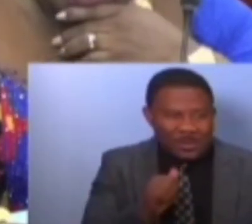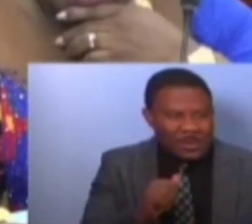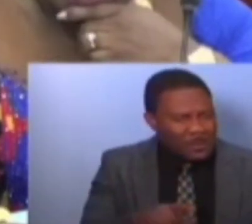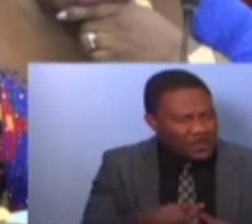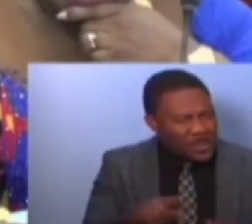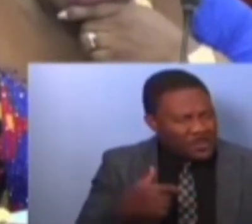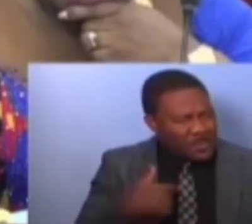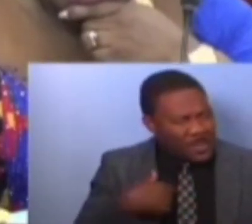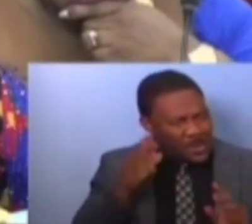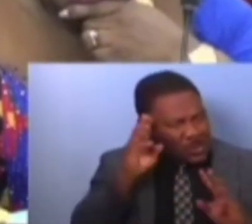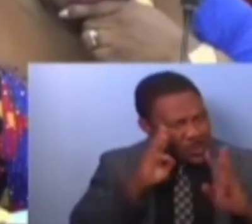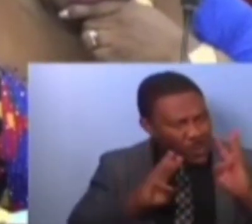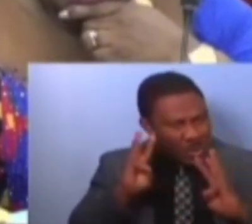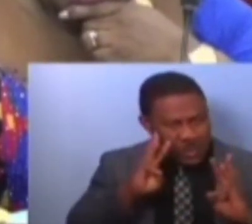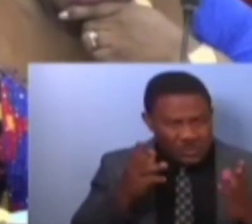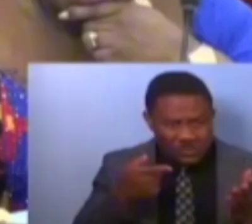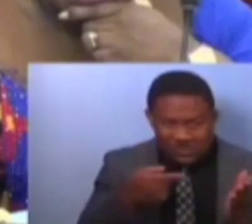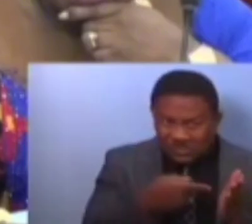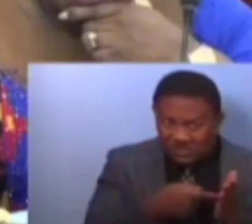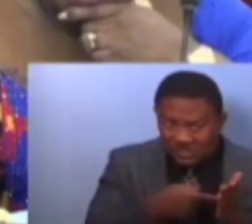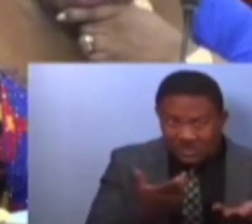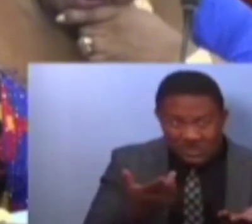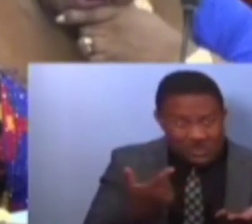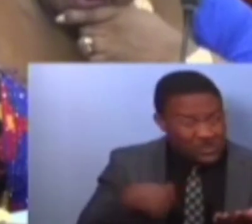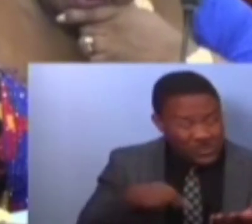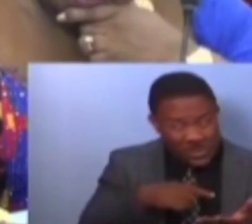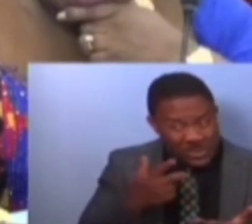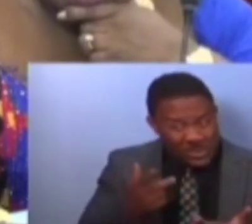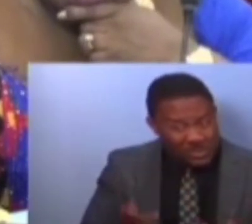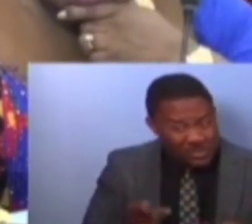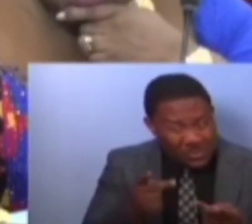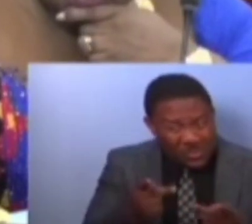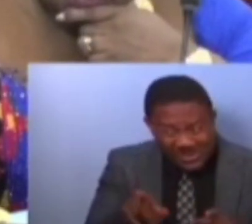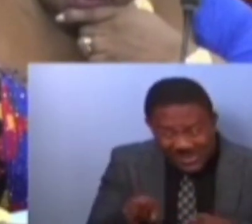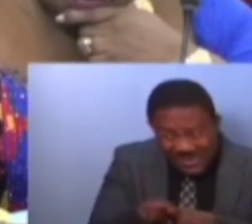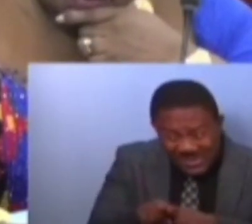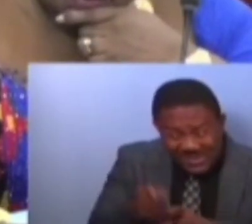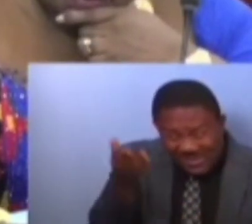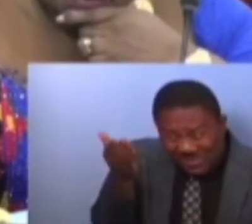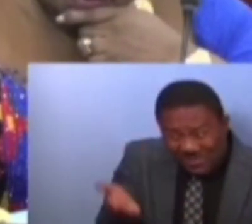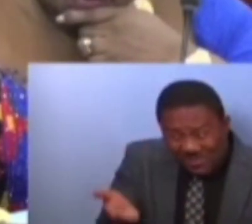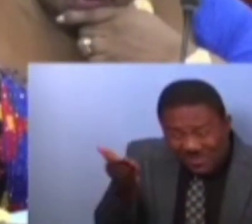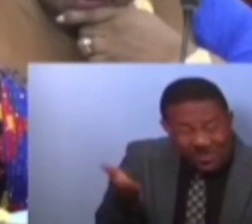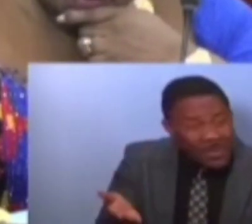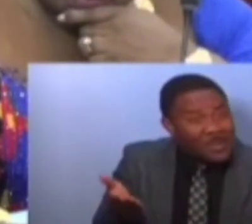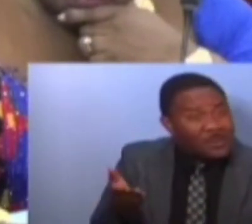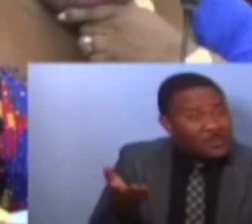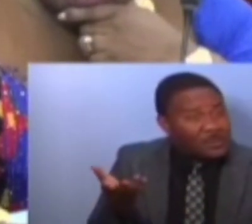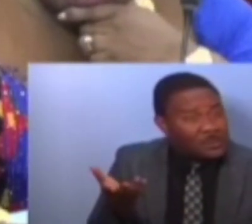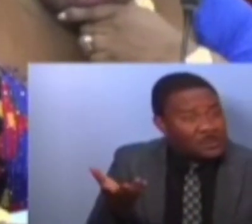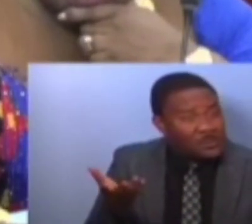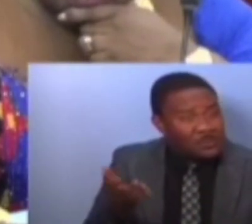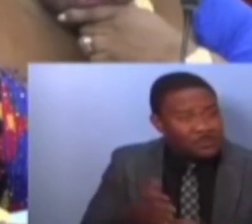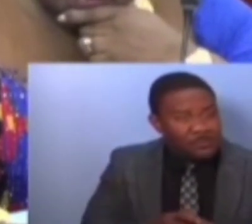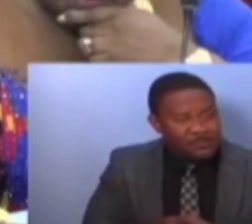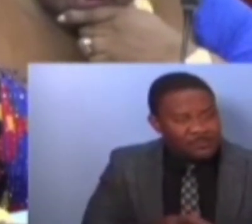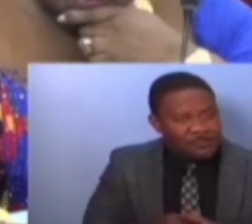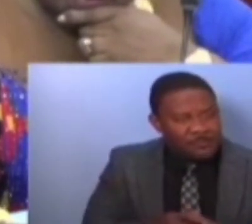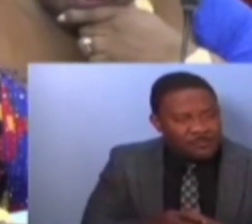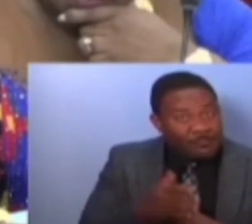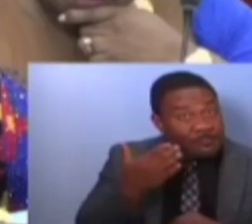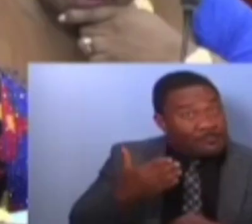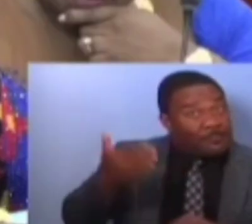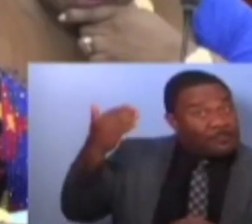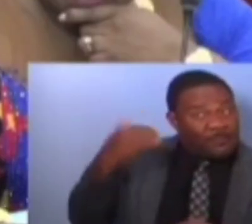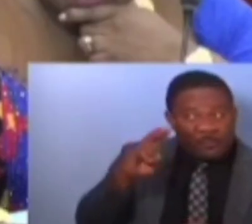for Hansa. And the man that we are proposing for the high office of Speaker himself has set